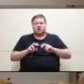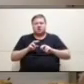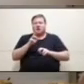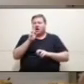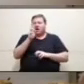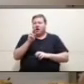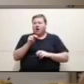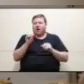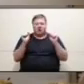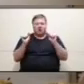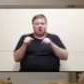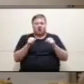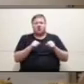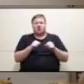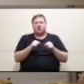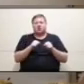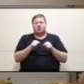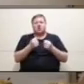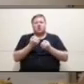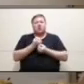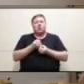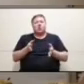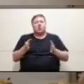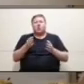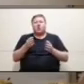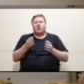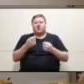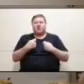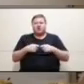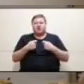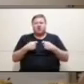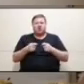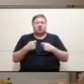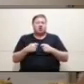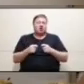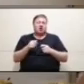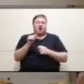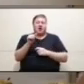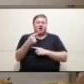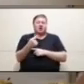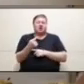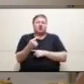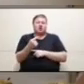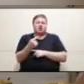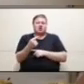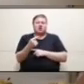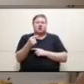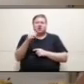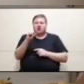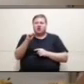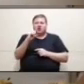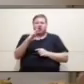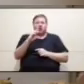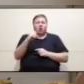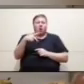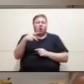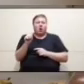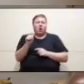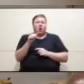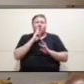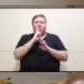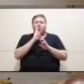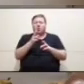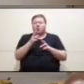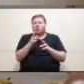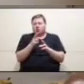unauthorized, irregular, fruitless, and wasteful expenditure, for which the AG's or the Scopa's report indicates no